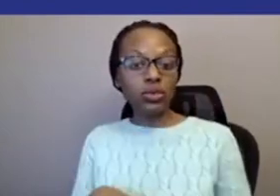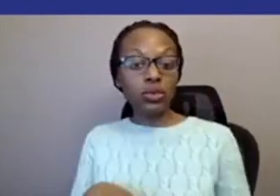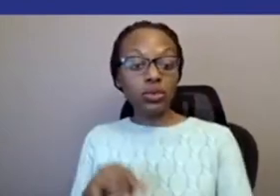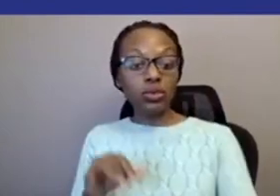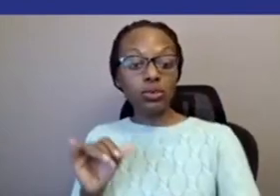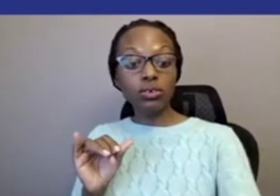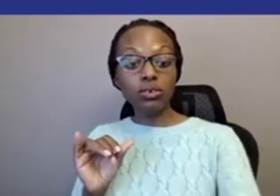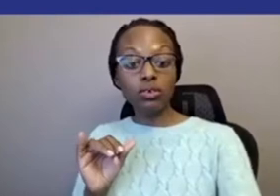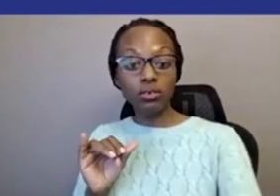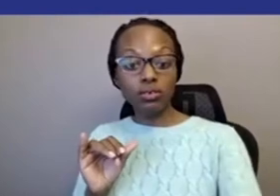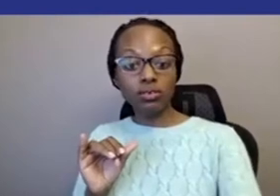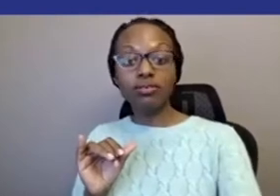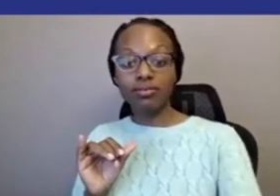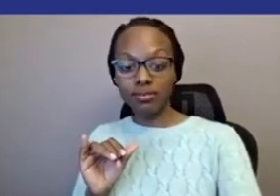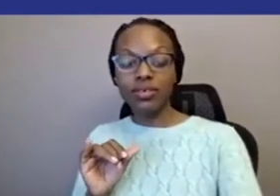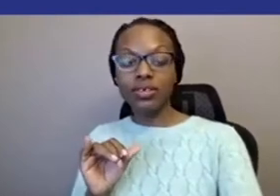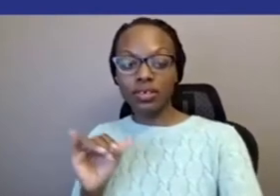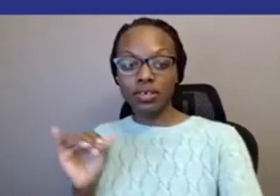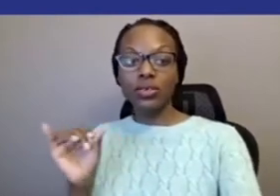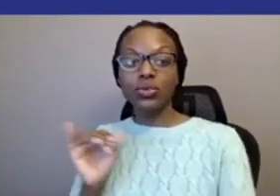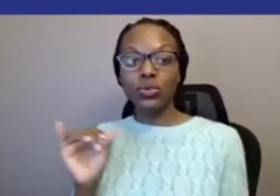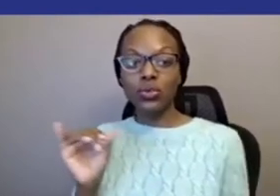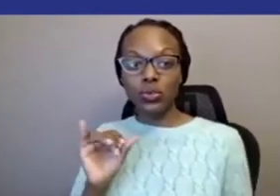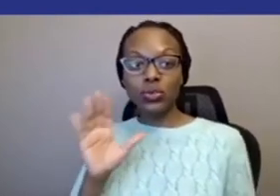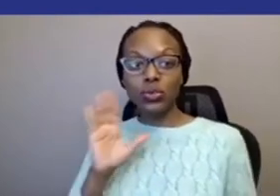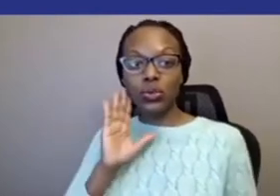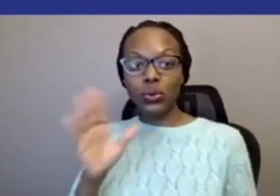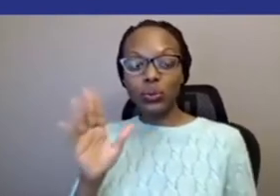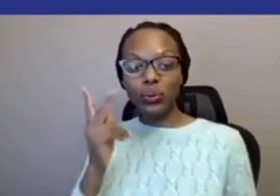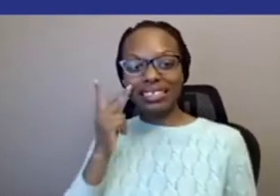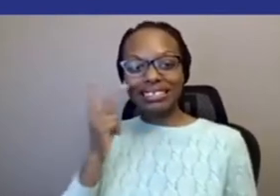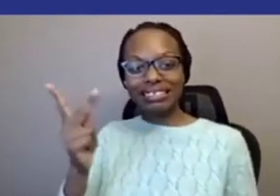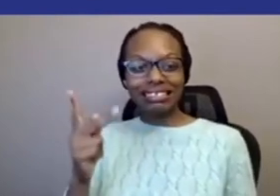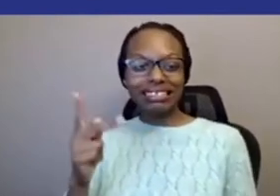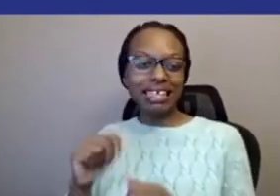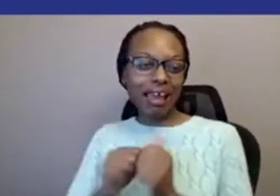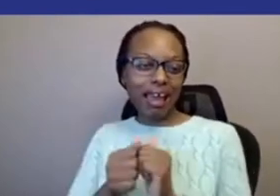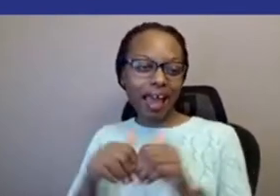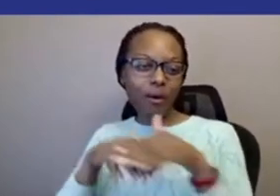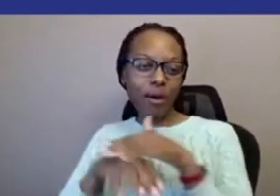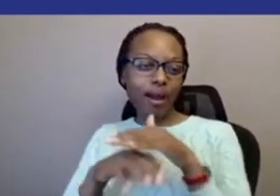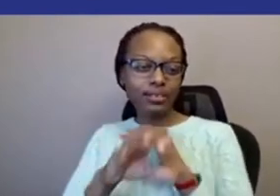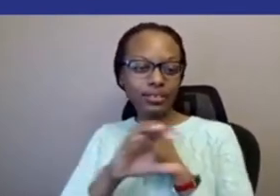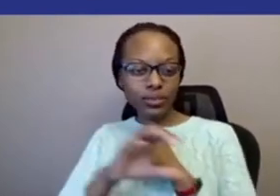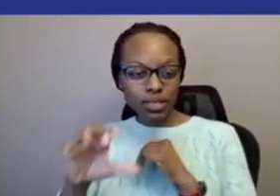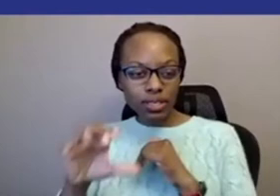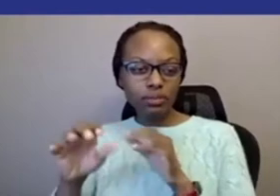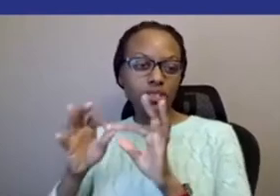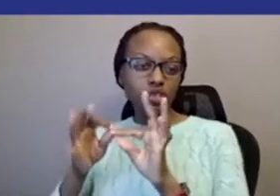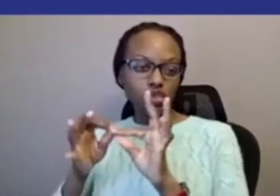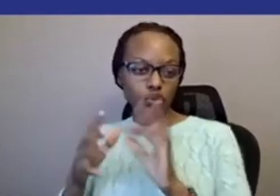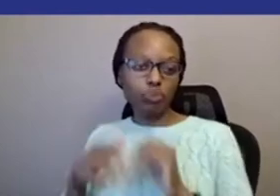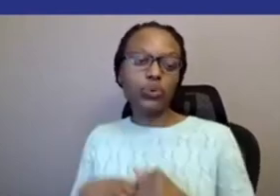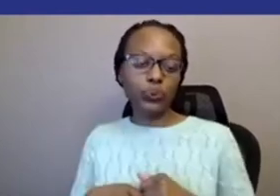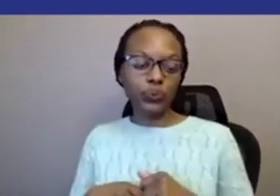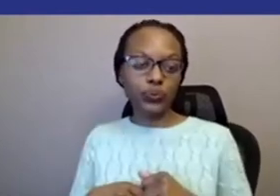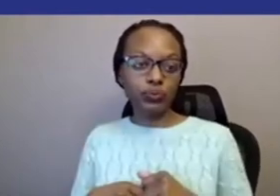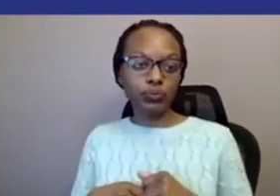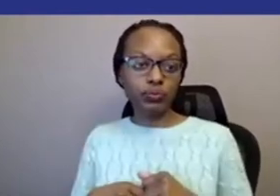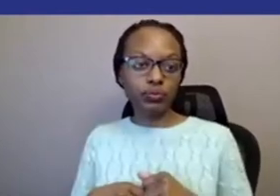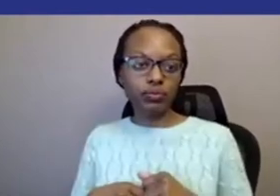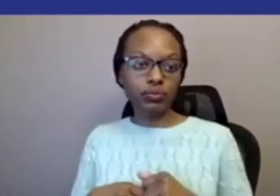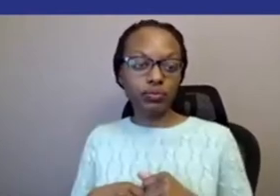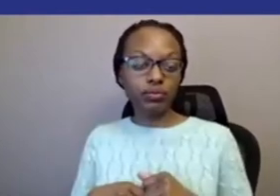the menu of your HOVA mobile app, this information is also available on our website. Third, feel free to